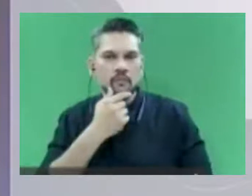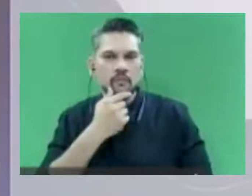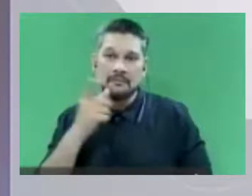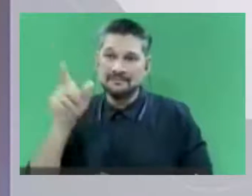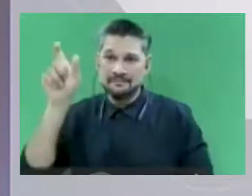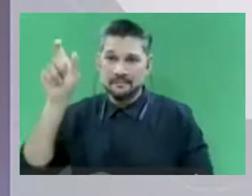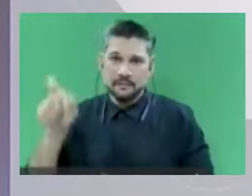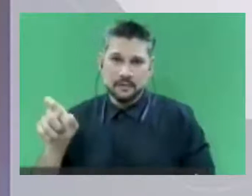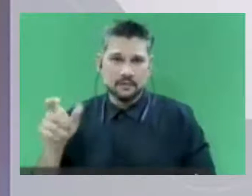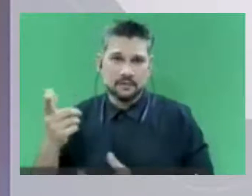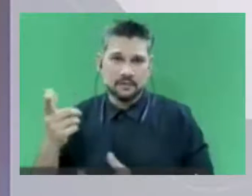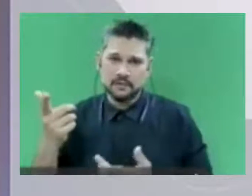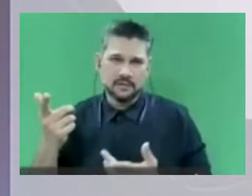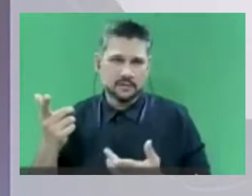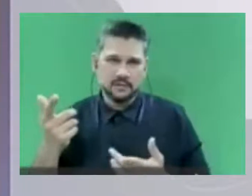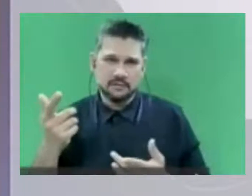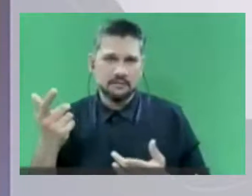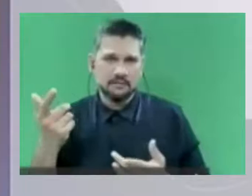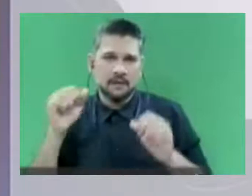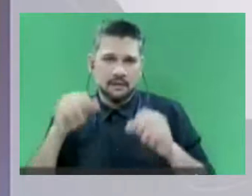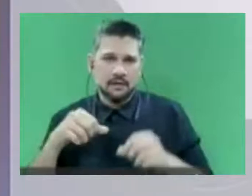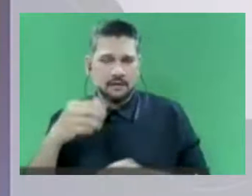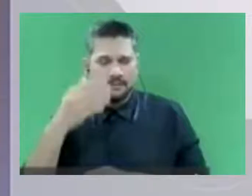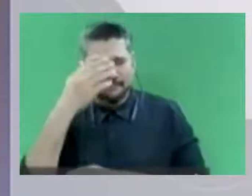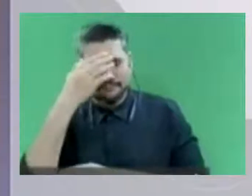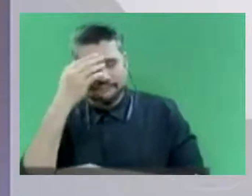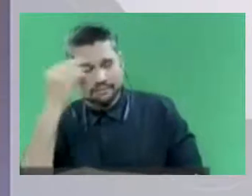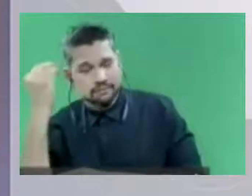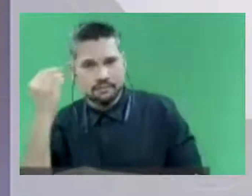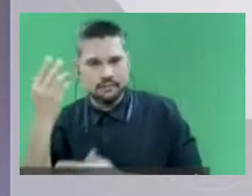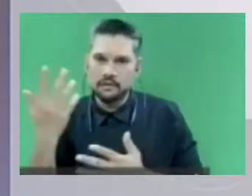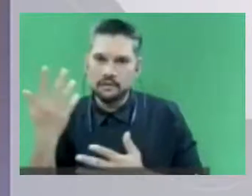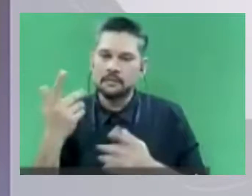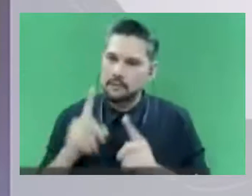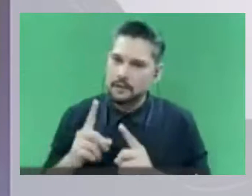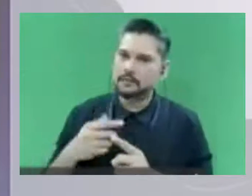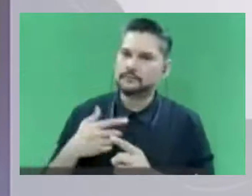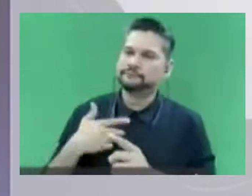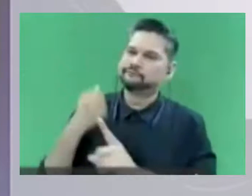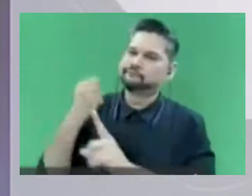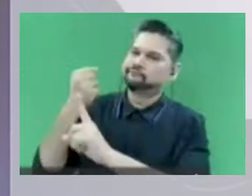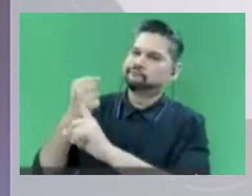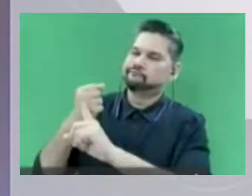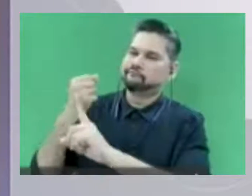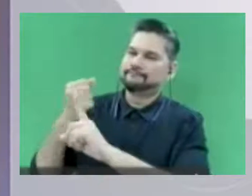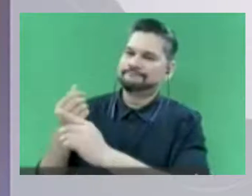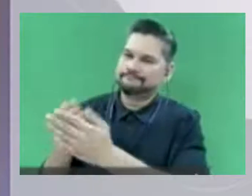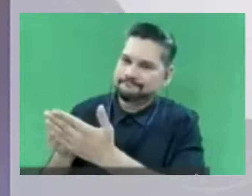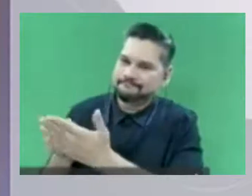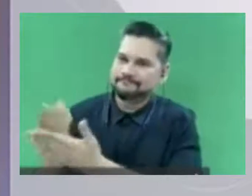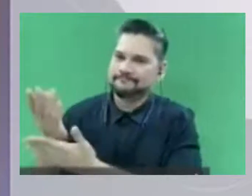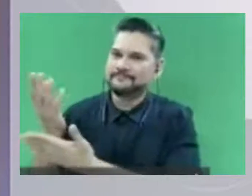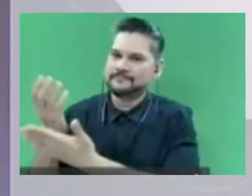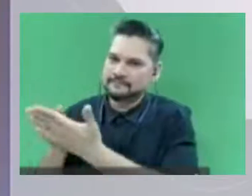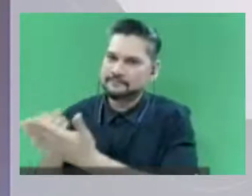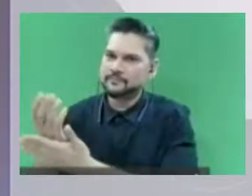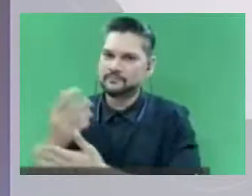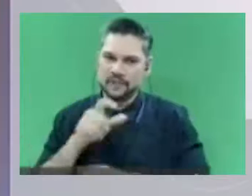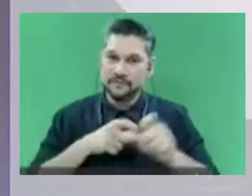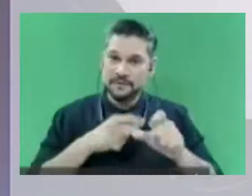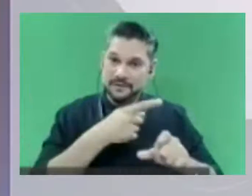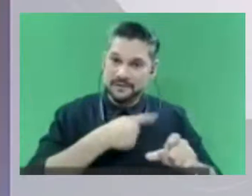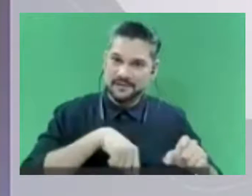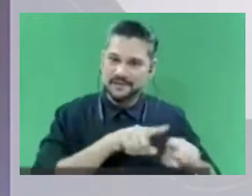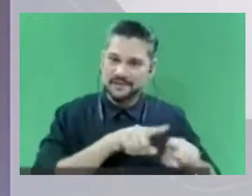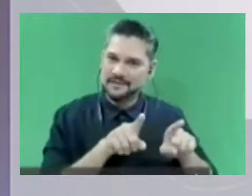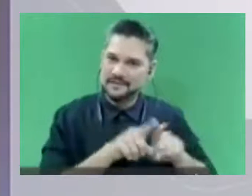They sometimes forget about it. But it's important for us, people like us, or people who are